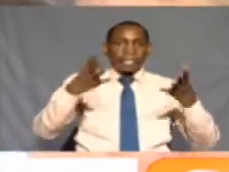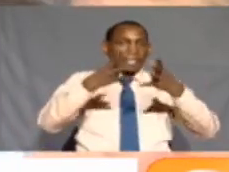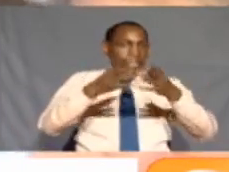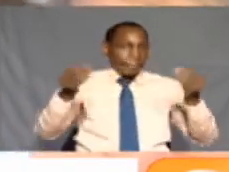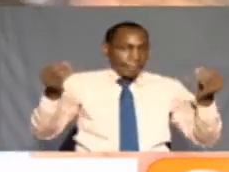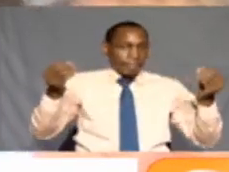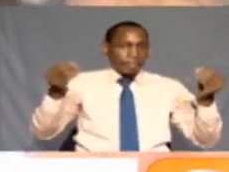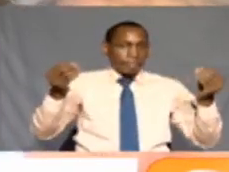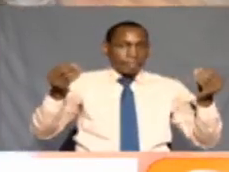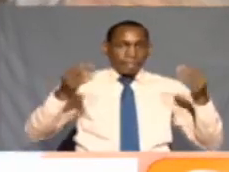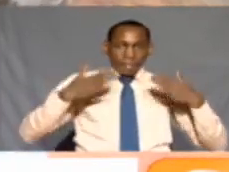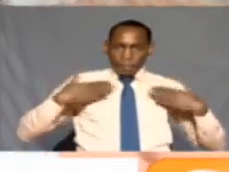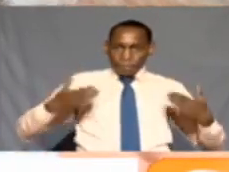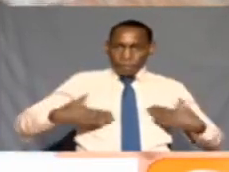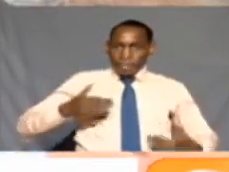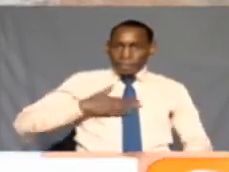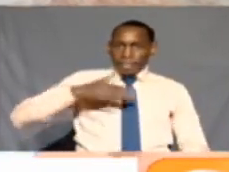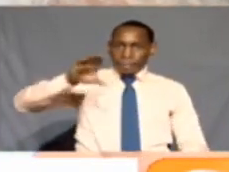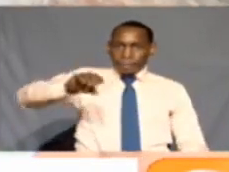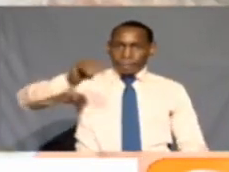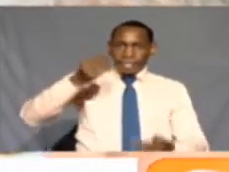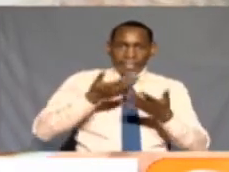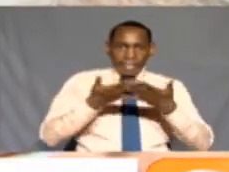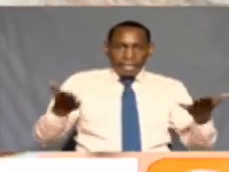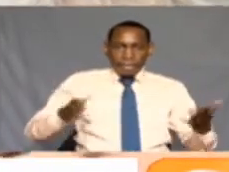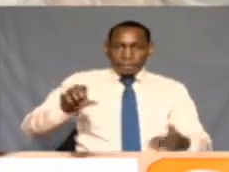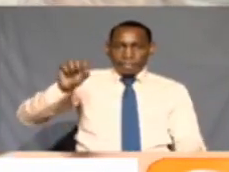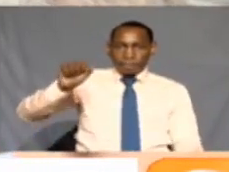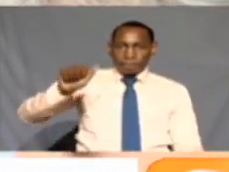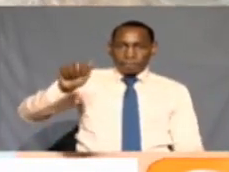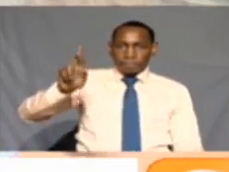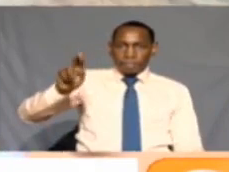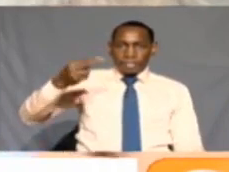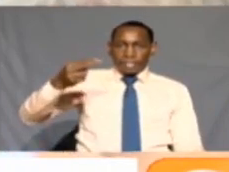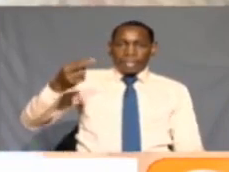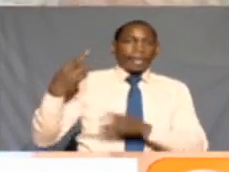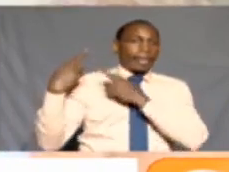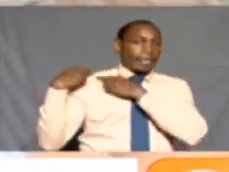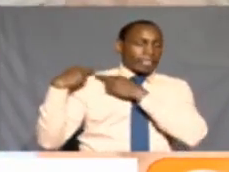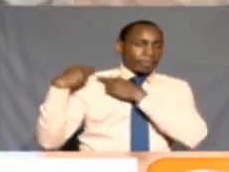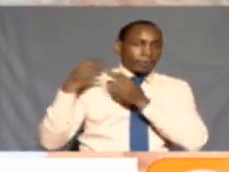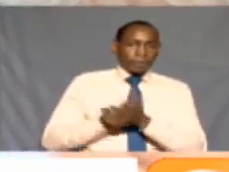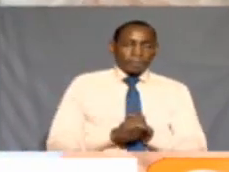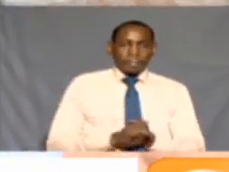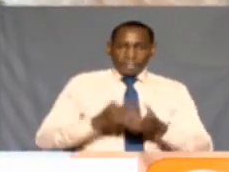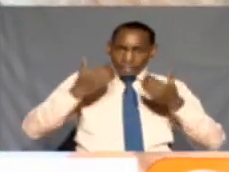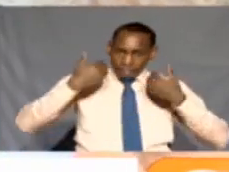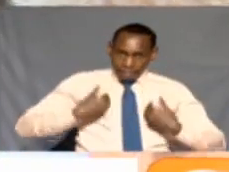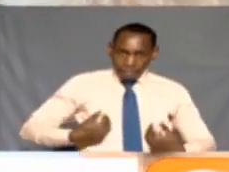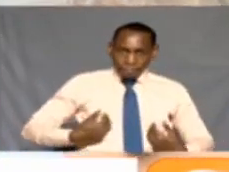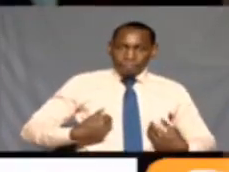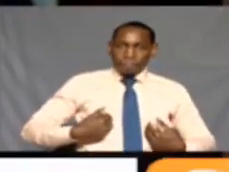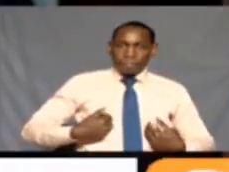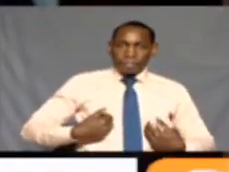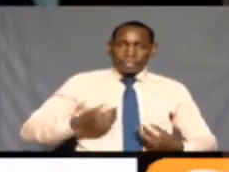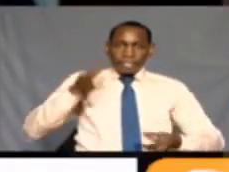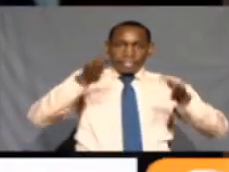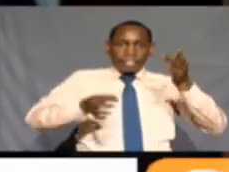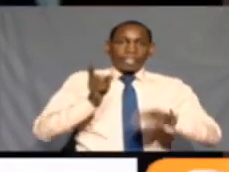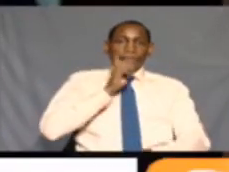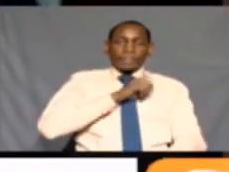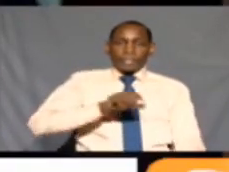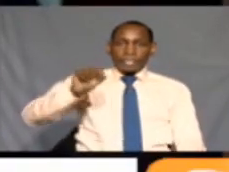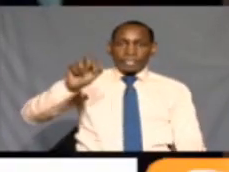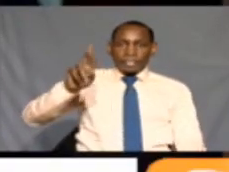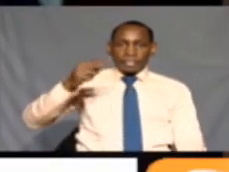disappearance, my body being found anywhere, Sarah is responsible. Mm-hmm. So in myself, I had really judged Sarah. In her